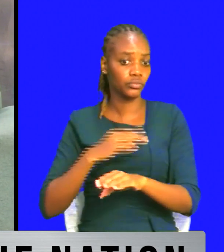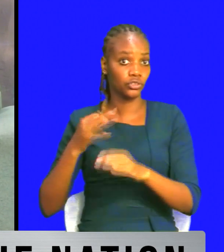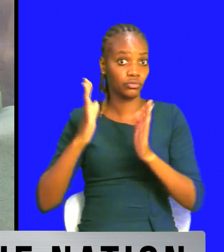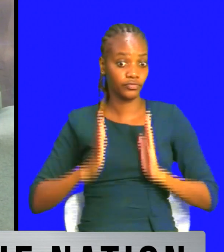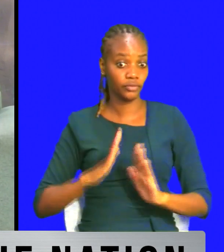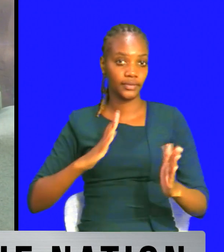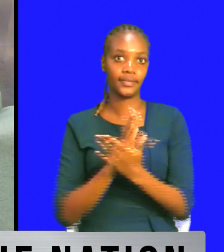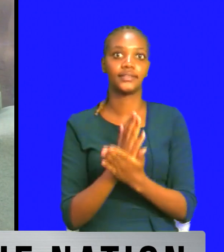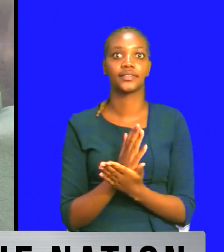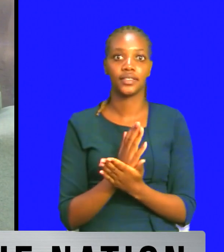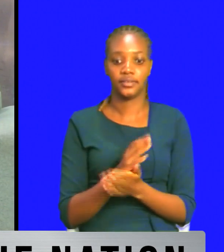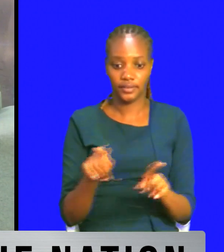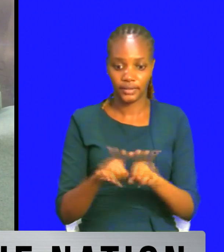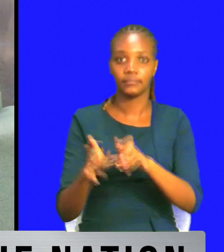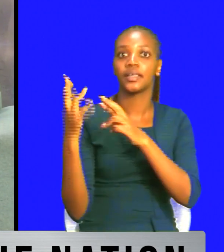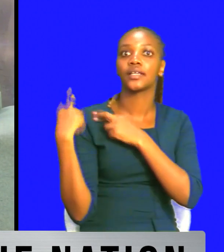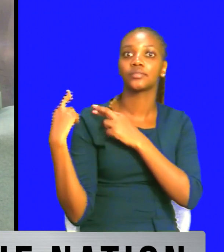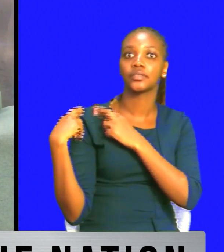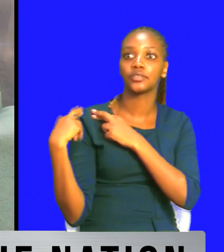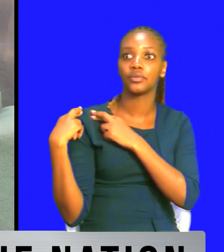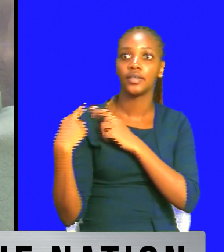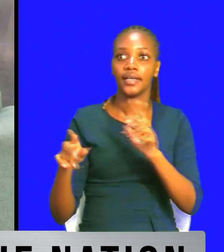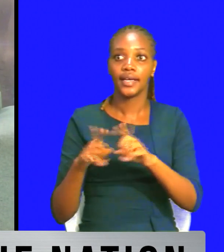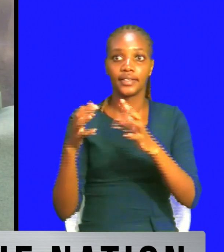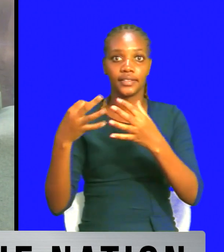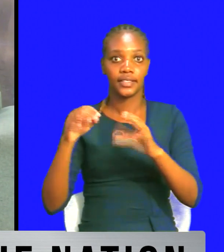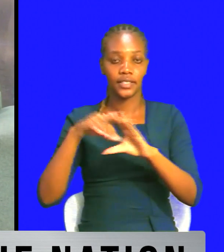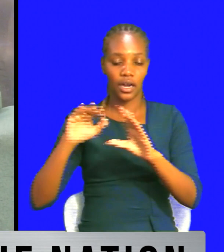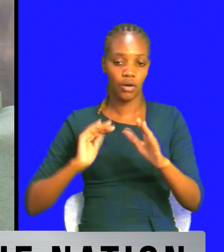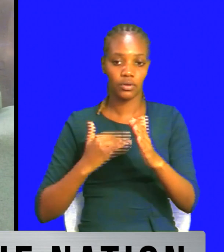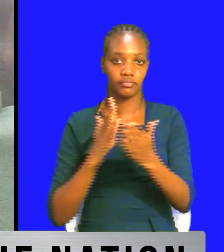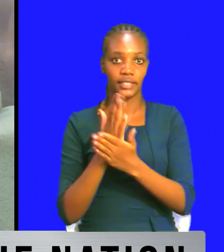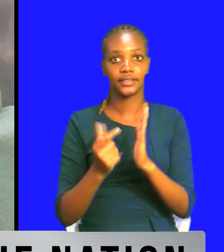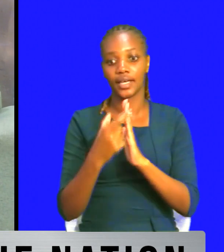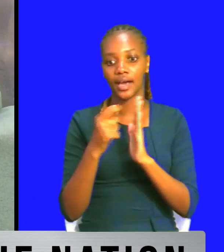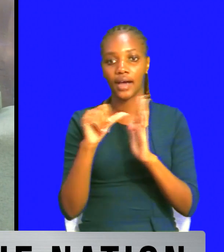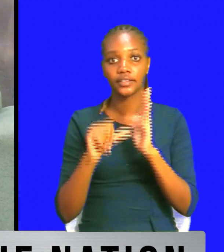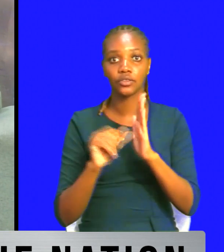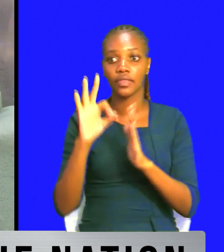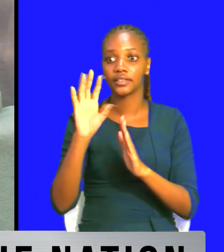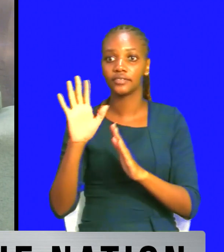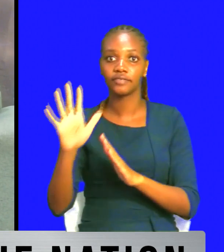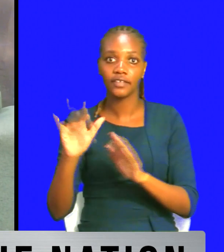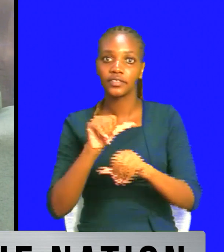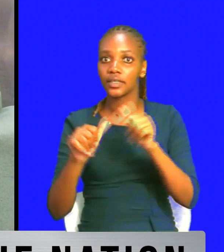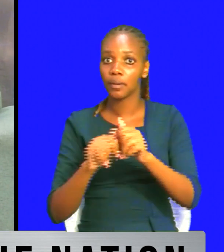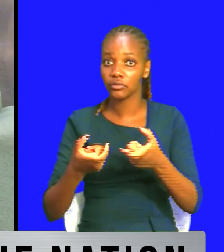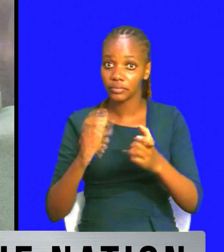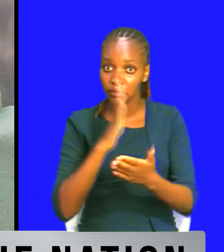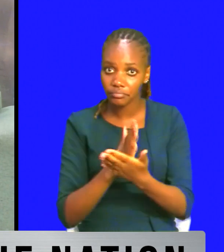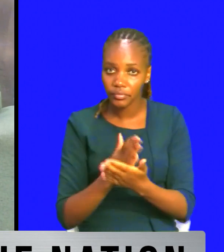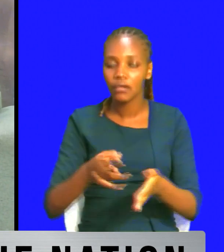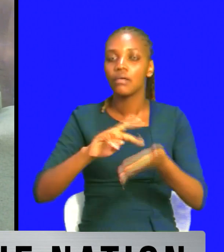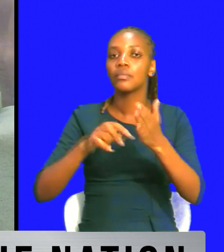issue. There's a media in our Bill of Rights, Article 35 is about media. So really, we really need to